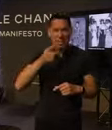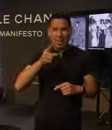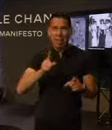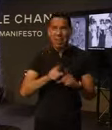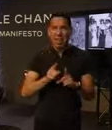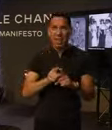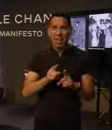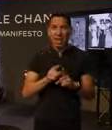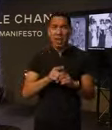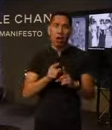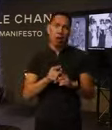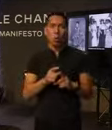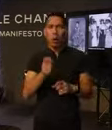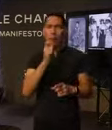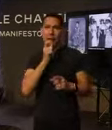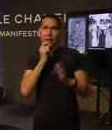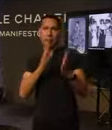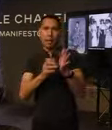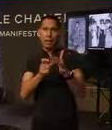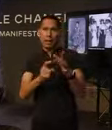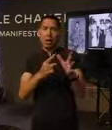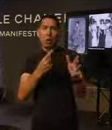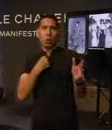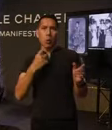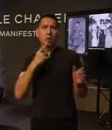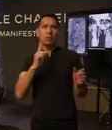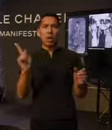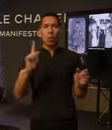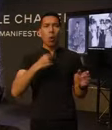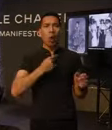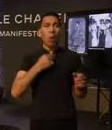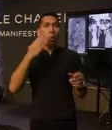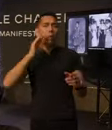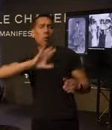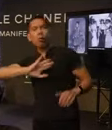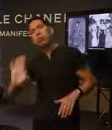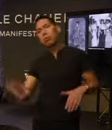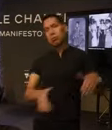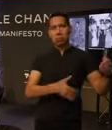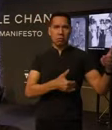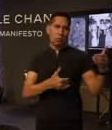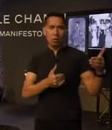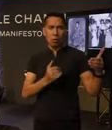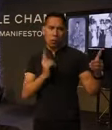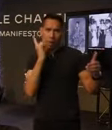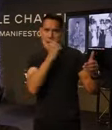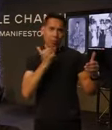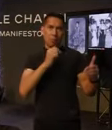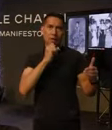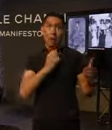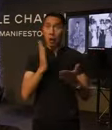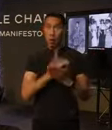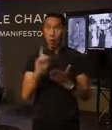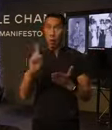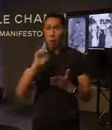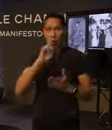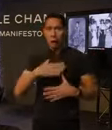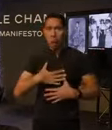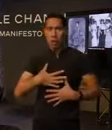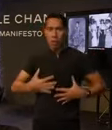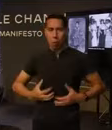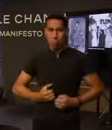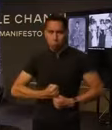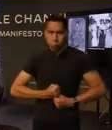popular media would say that women would swoon if a handsome man entered the room. The fact of the matter was that they couldn't breathe.